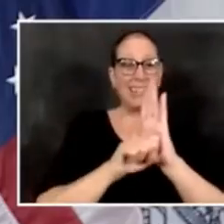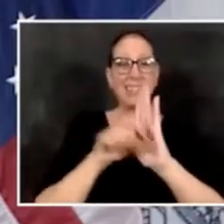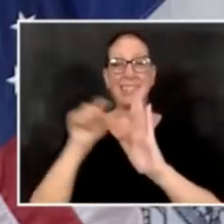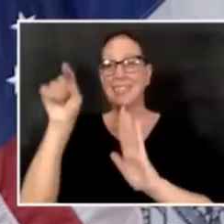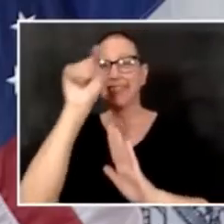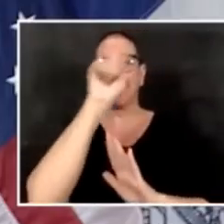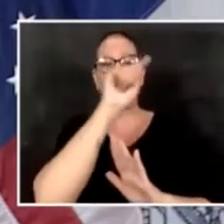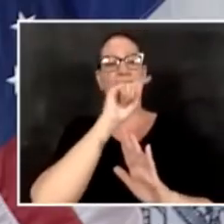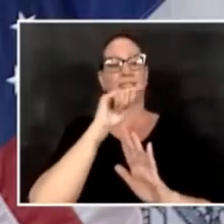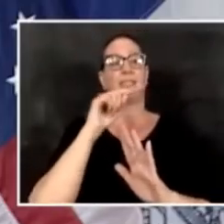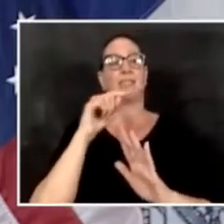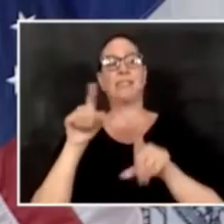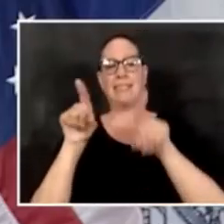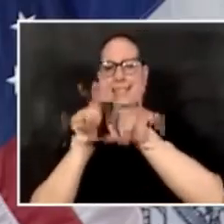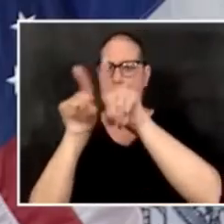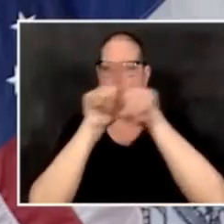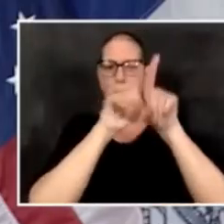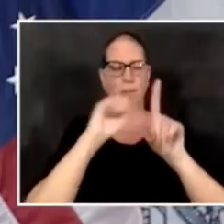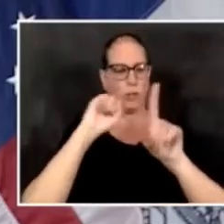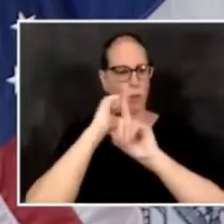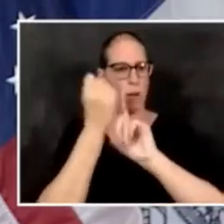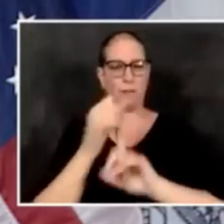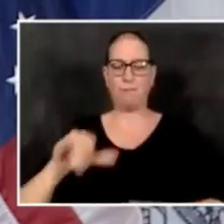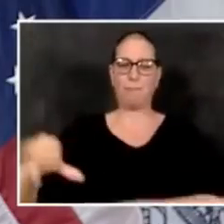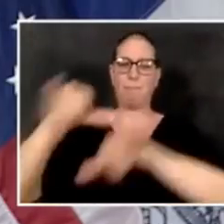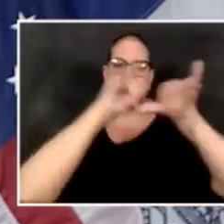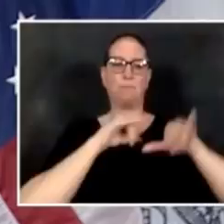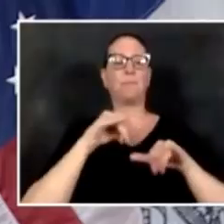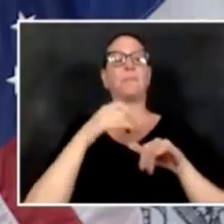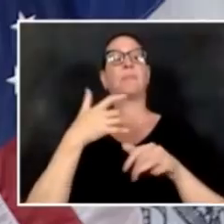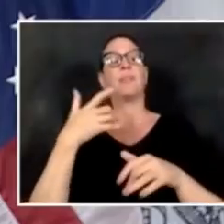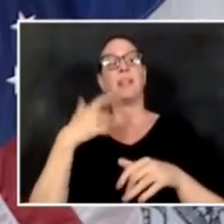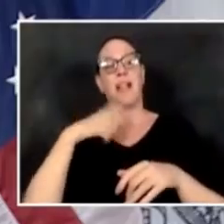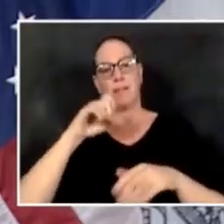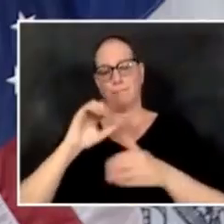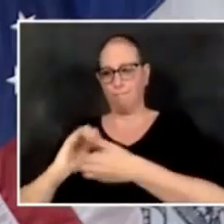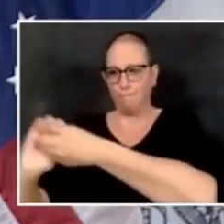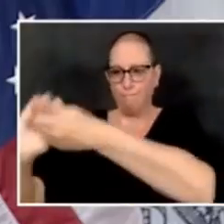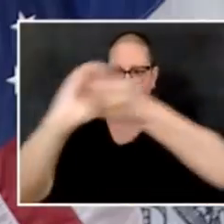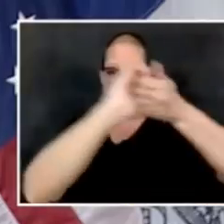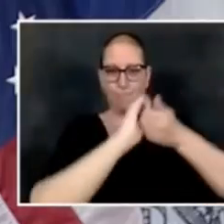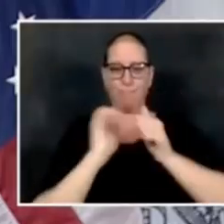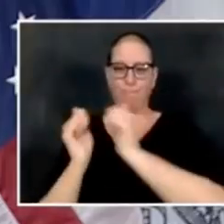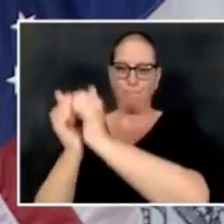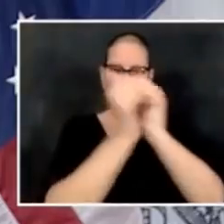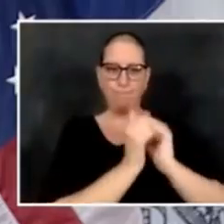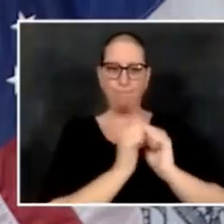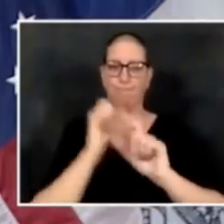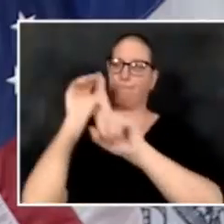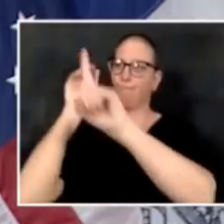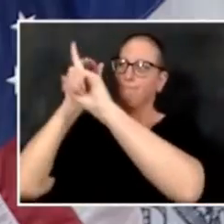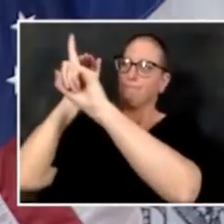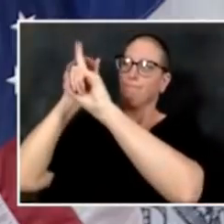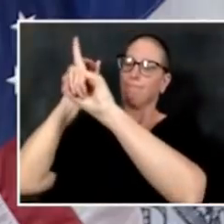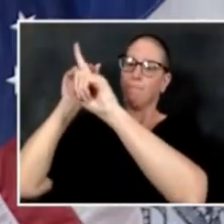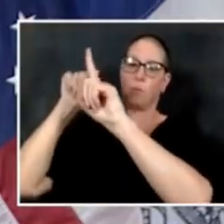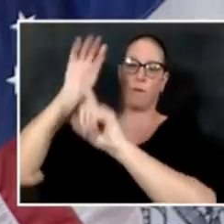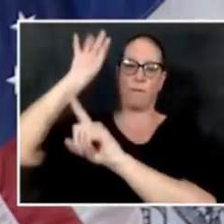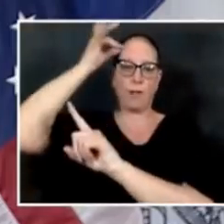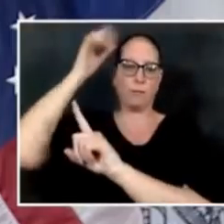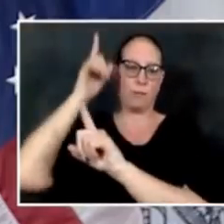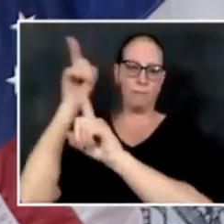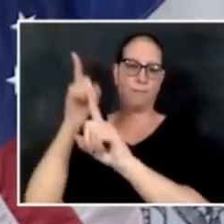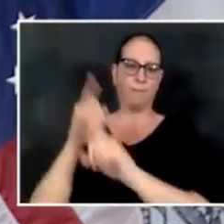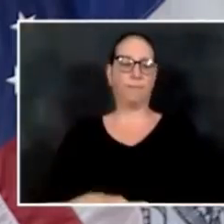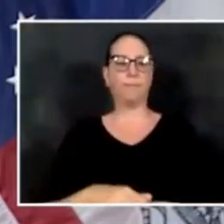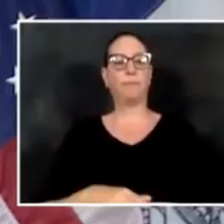help cities and states back on our feet, help us move forward, or turn their back on us and leave